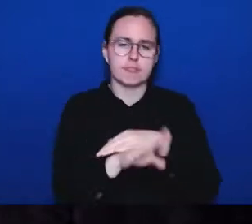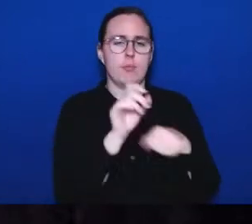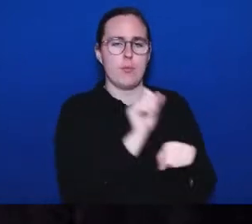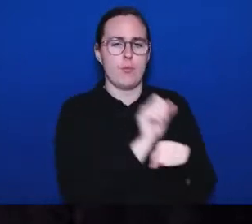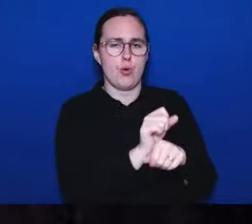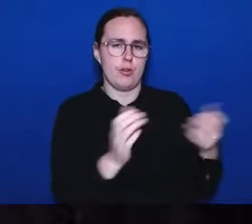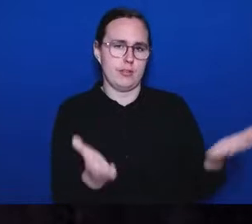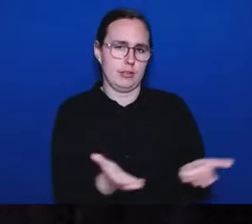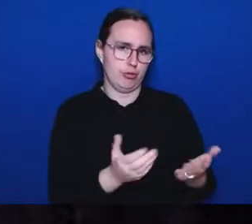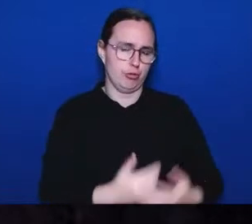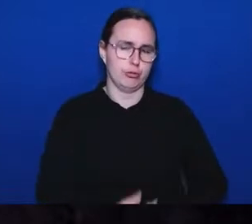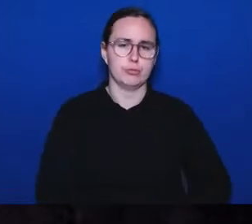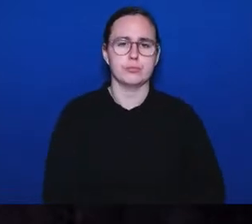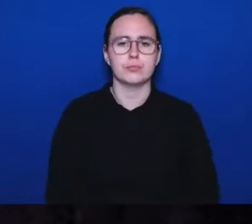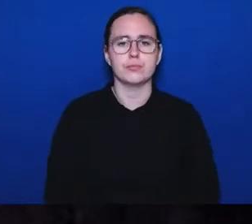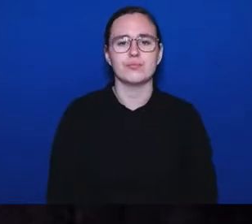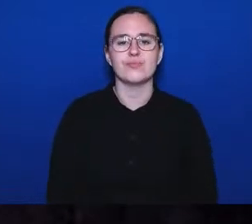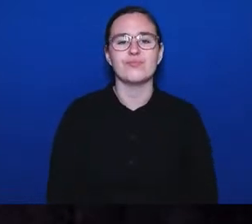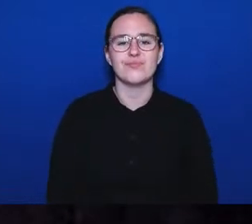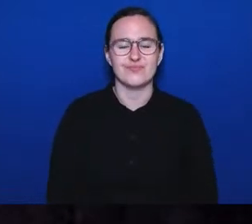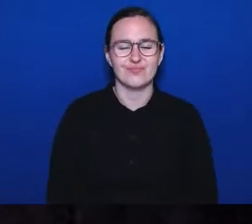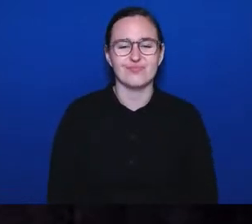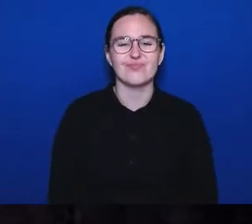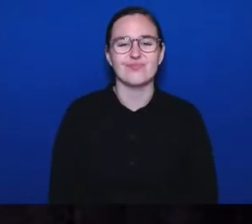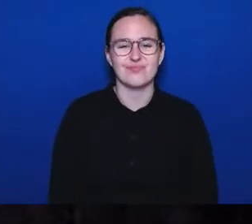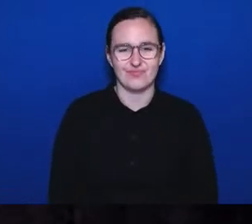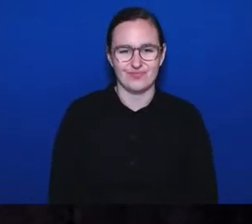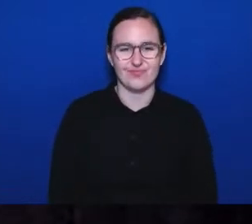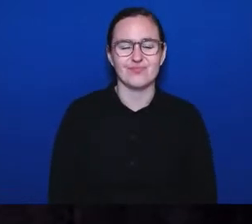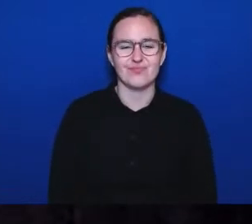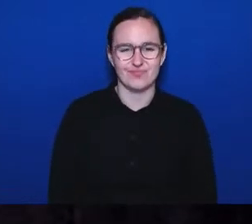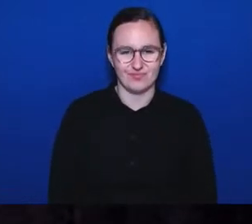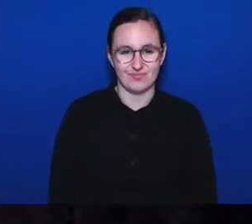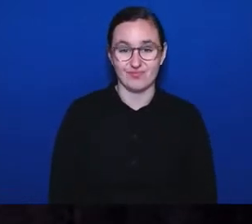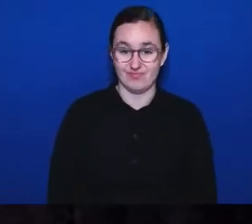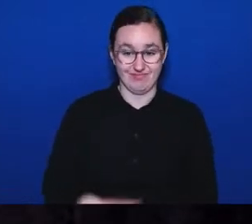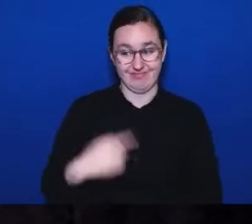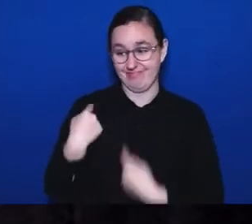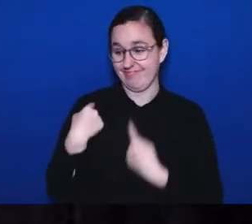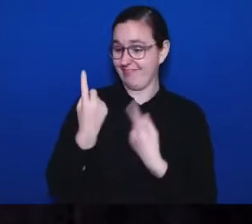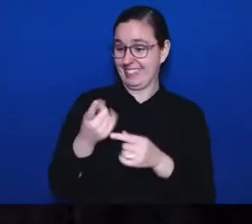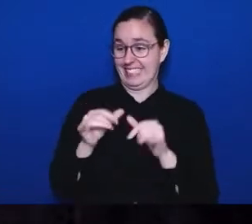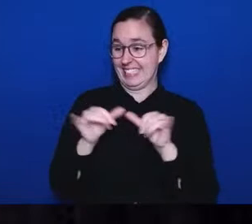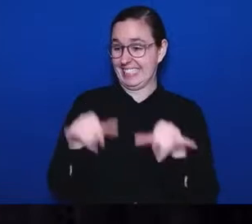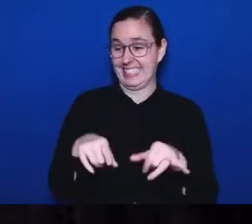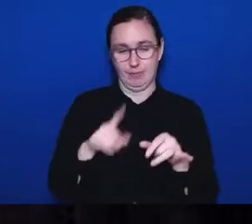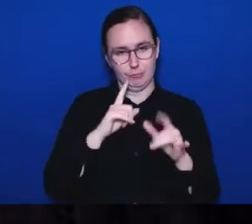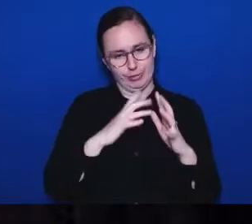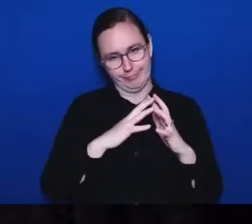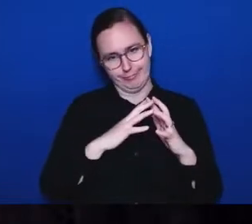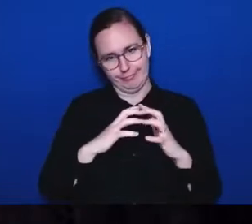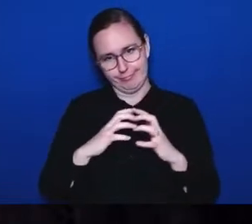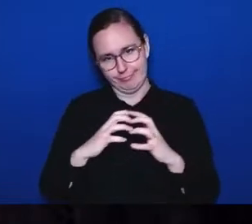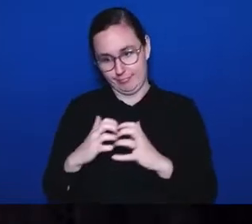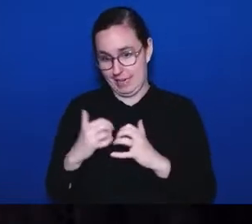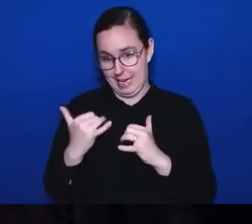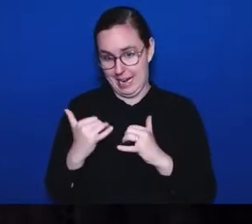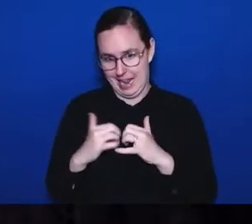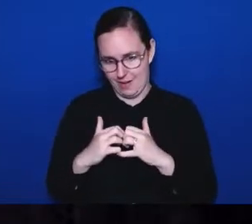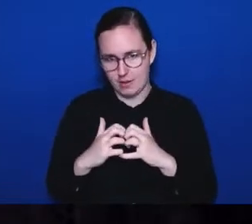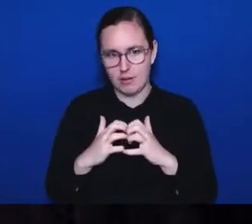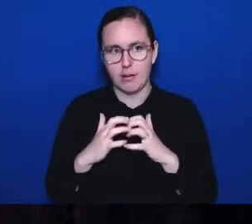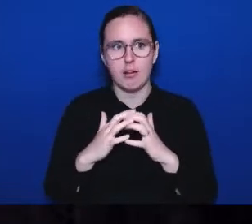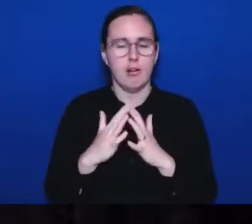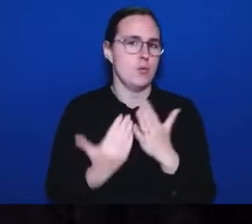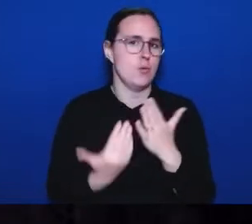are exciting and foundational changes that are going to allow us to succeed in many of the other things. It's not 50